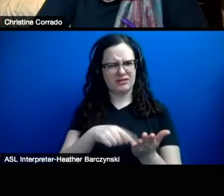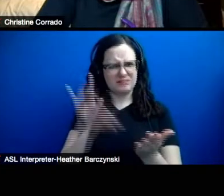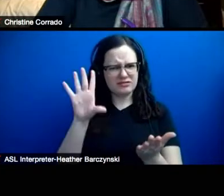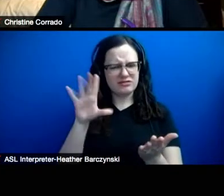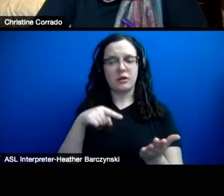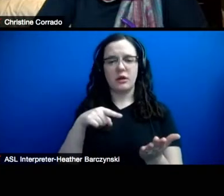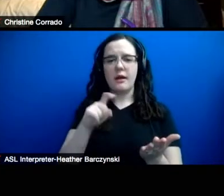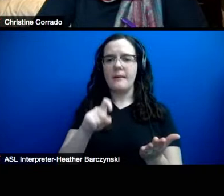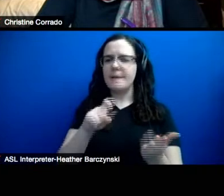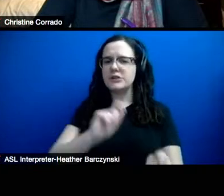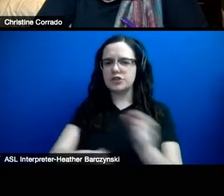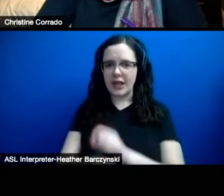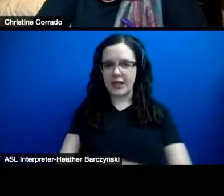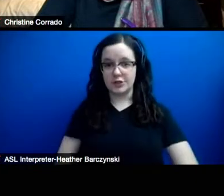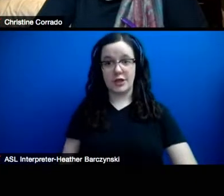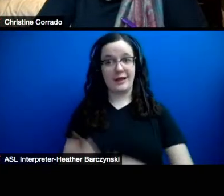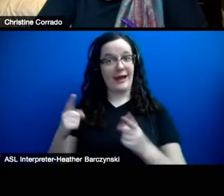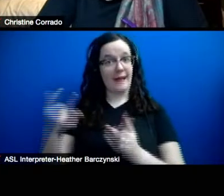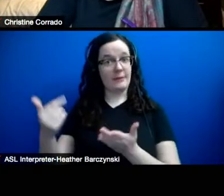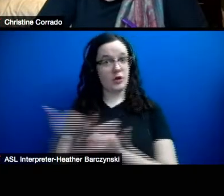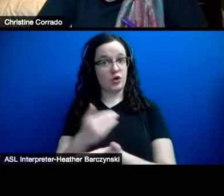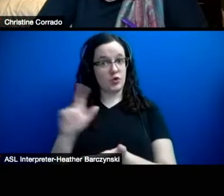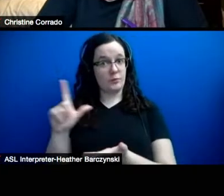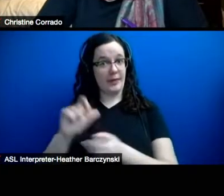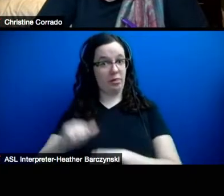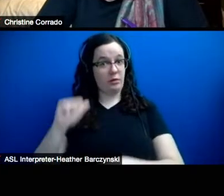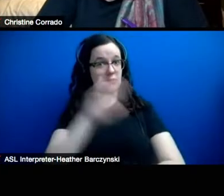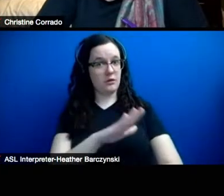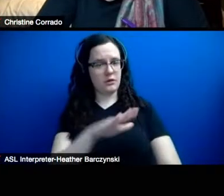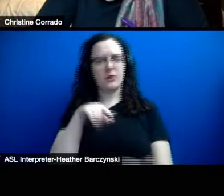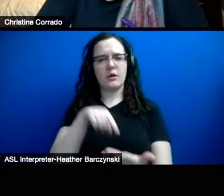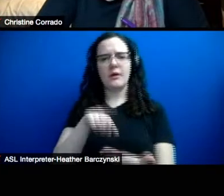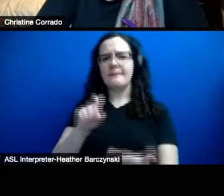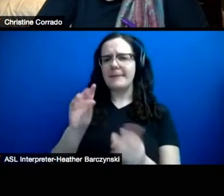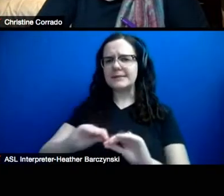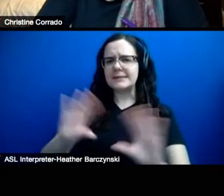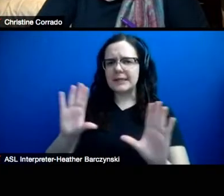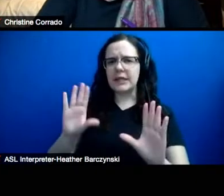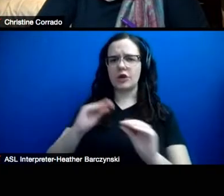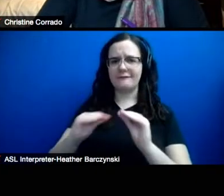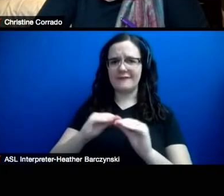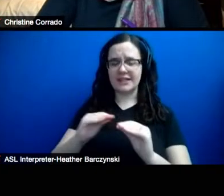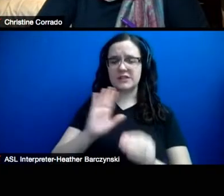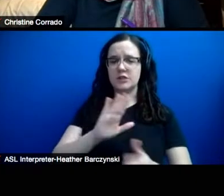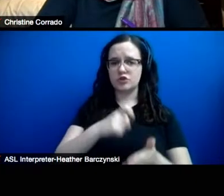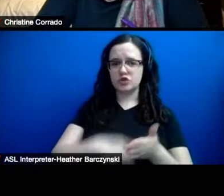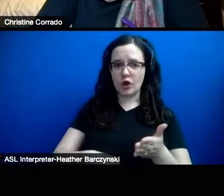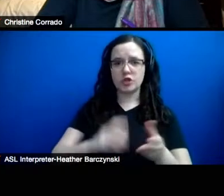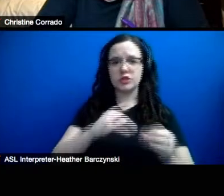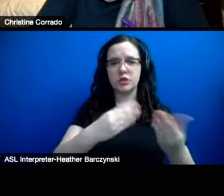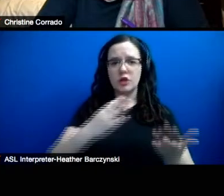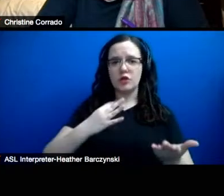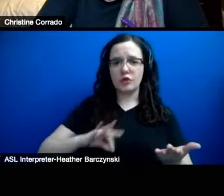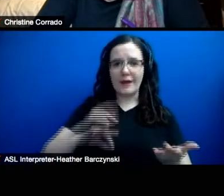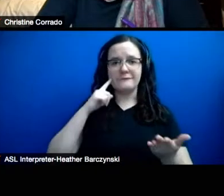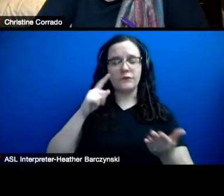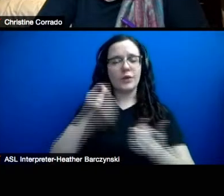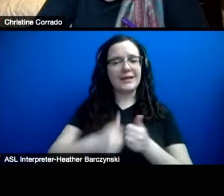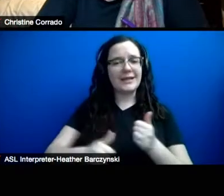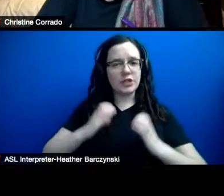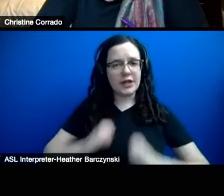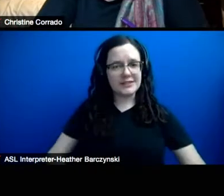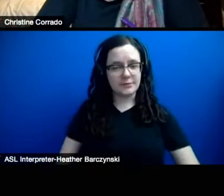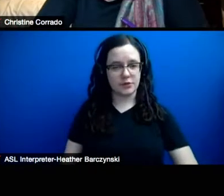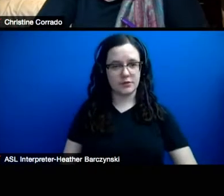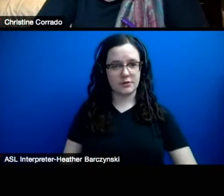must accurately and clearly reconcile charges and credits for each customer. And